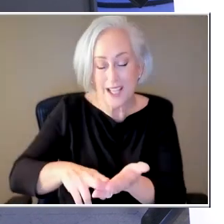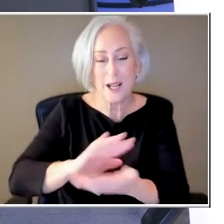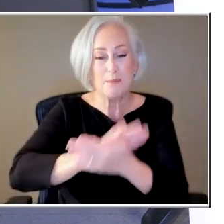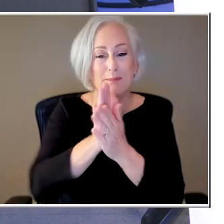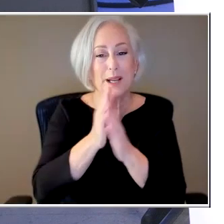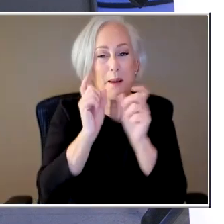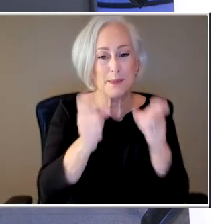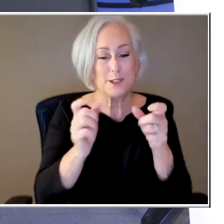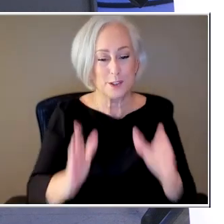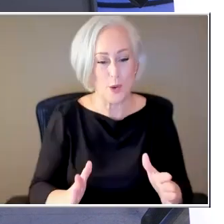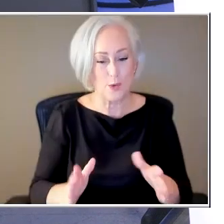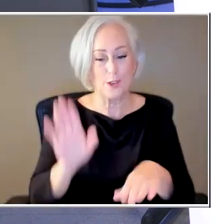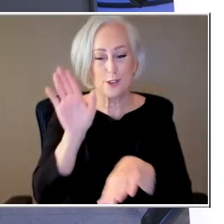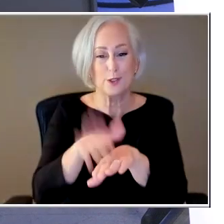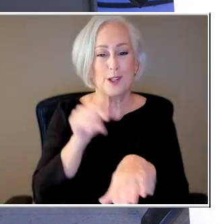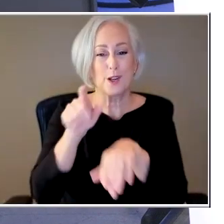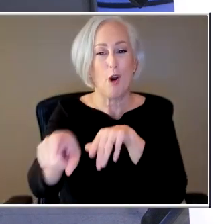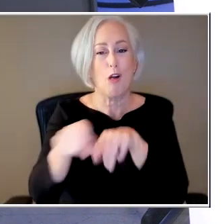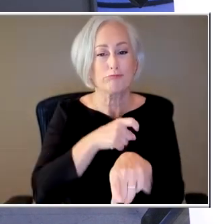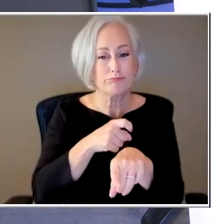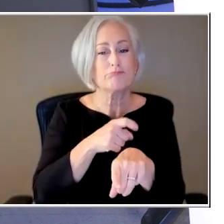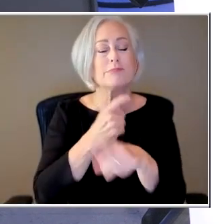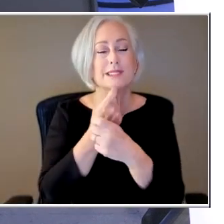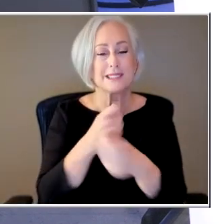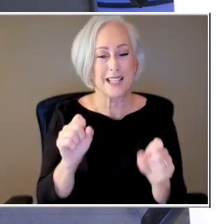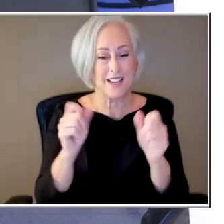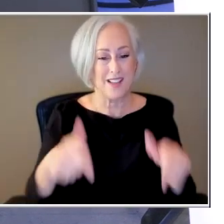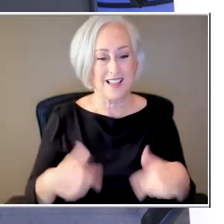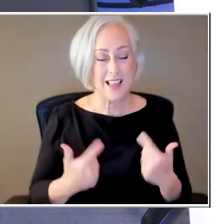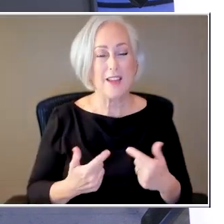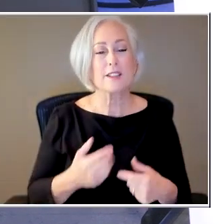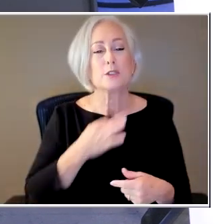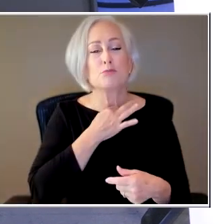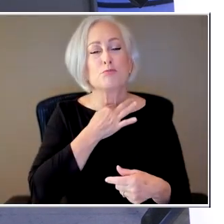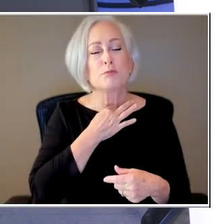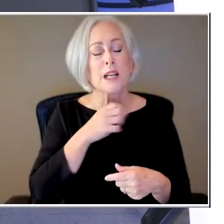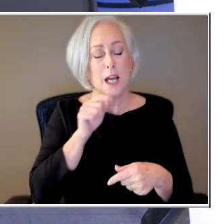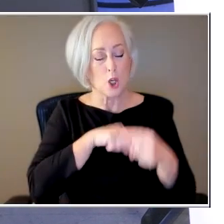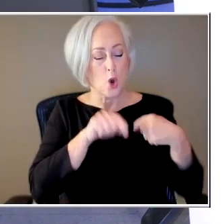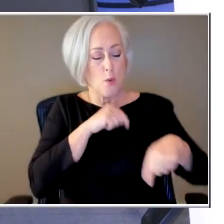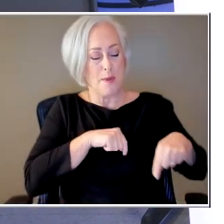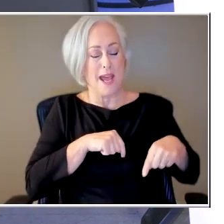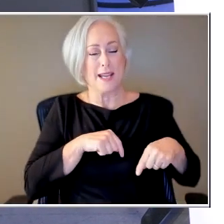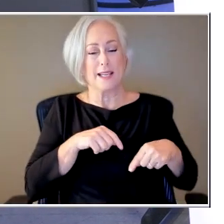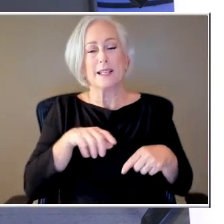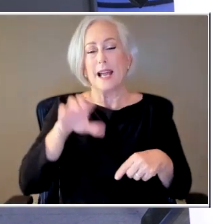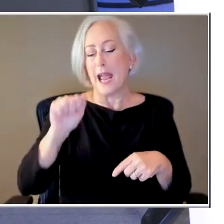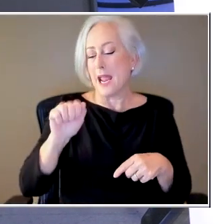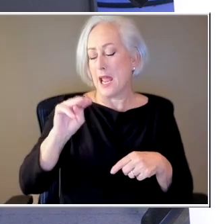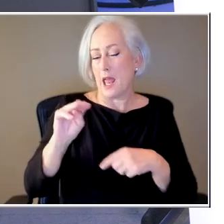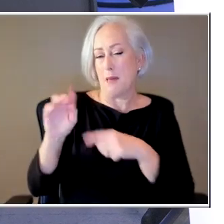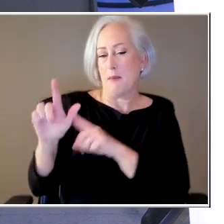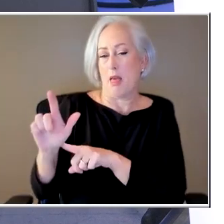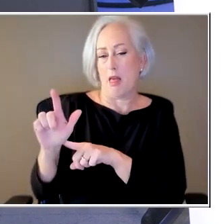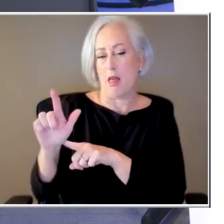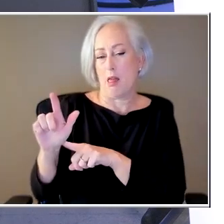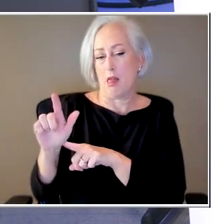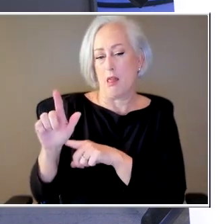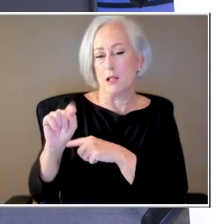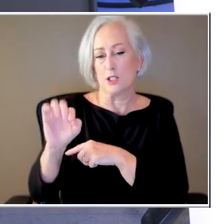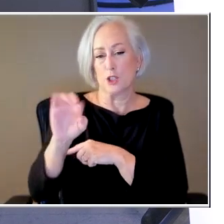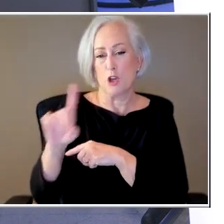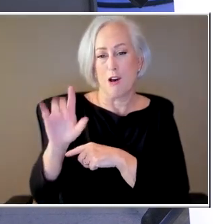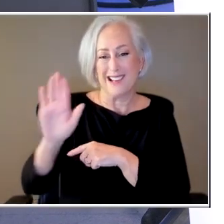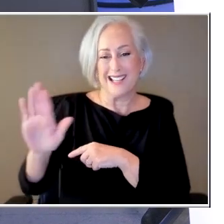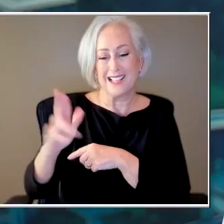life. Dr. McGurk, though, I do want to back up and understand Todd's diagnosis. What is AML, and then how does a transplant ultimately